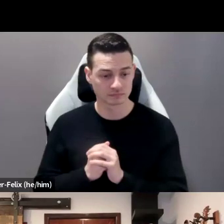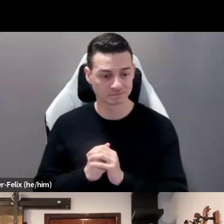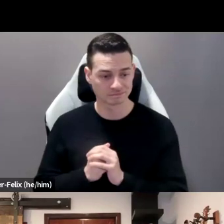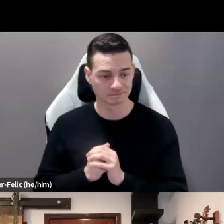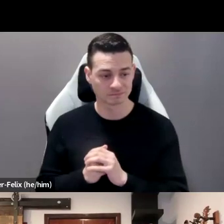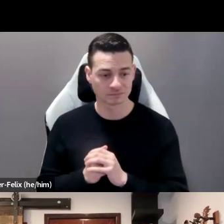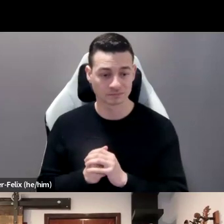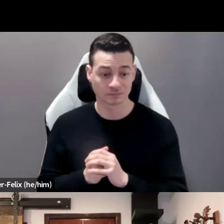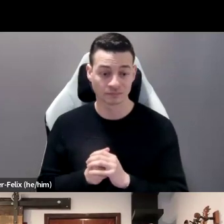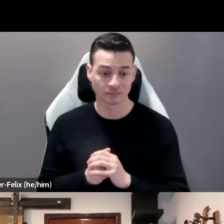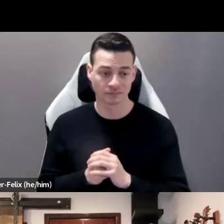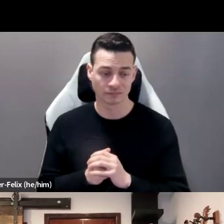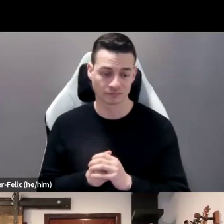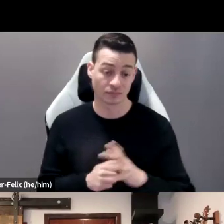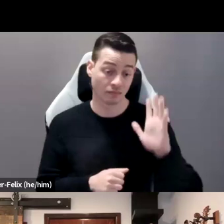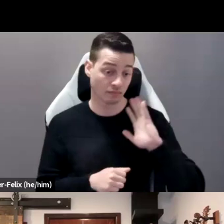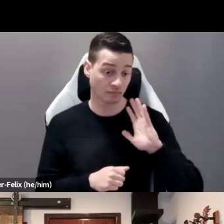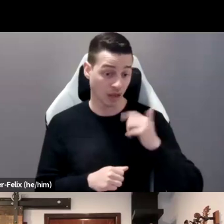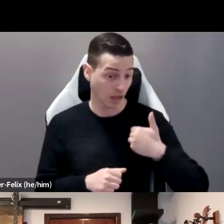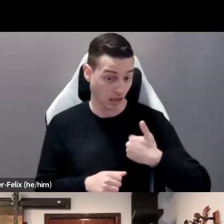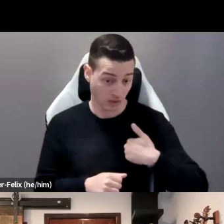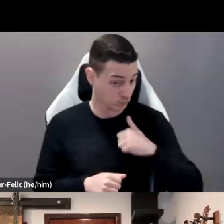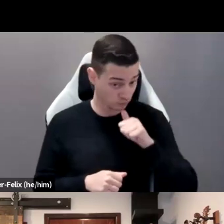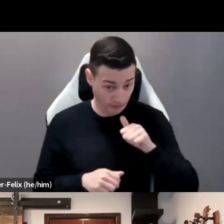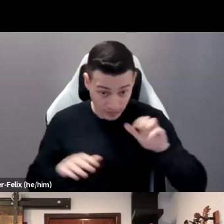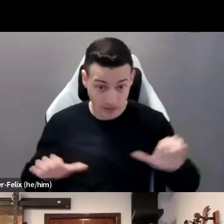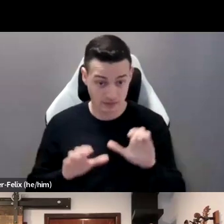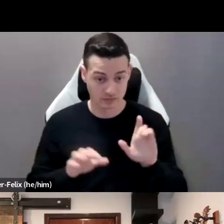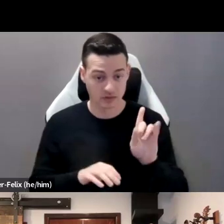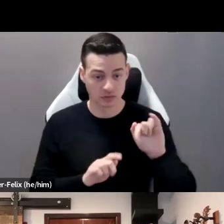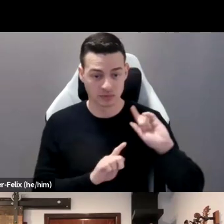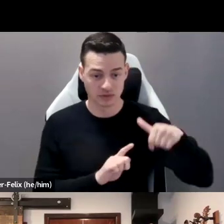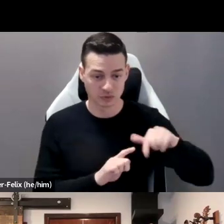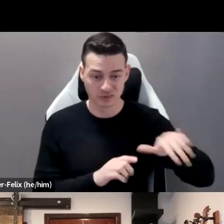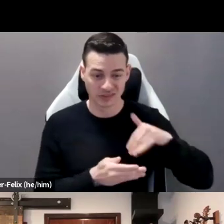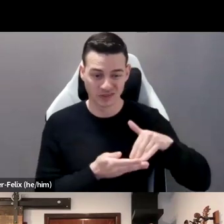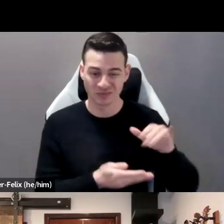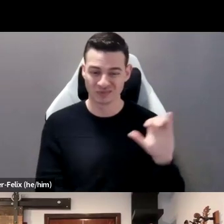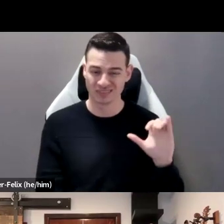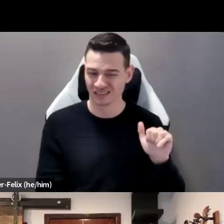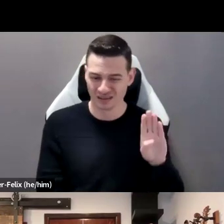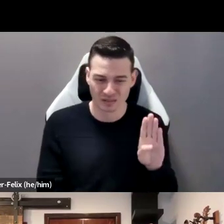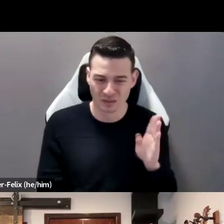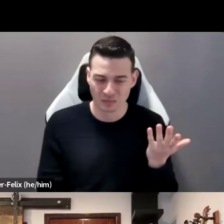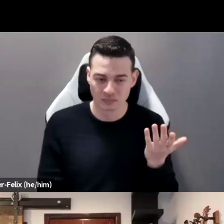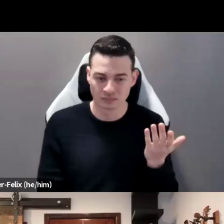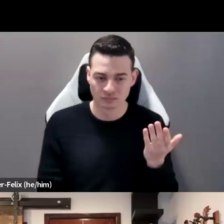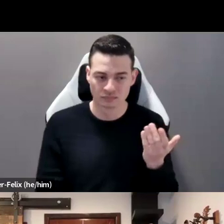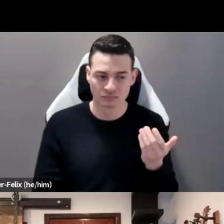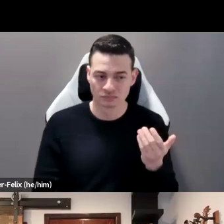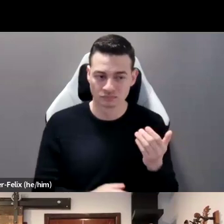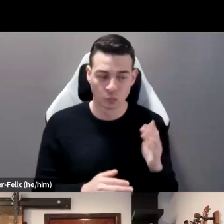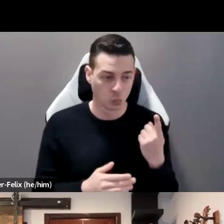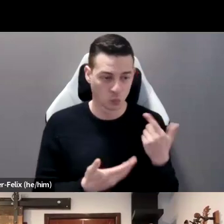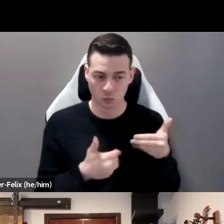active in the LGBTQ center, but it was more like a club. And it was like in a